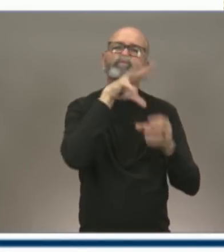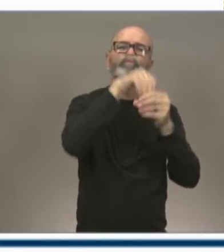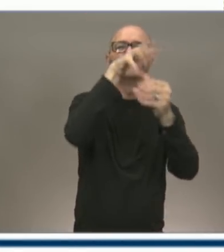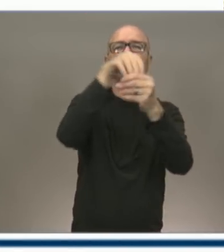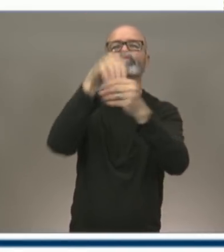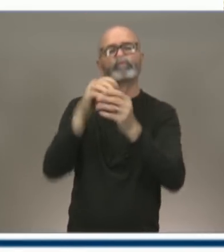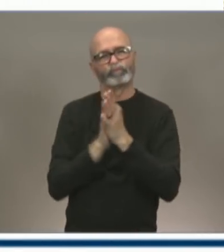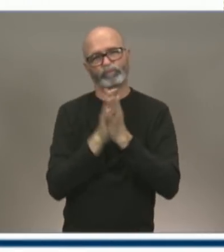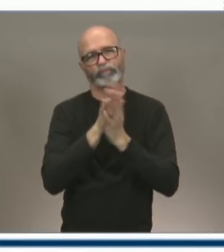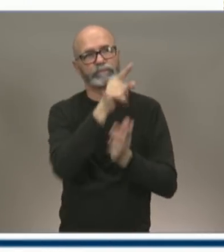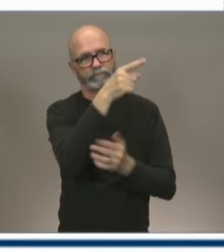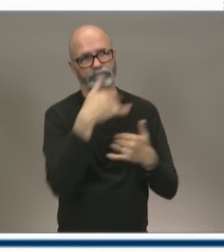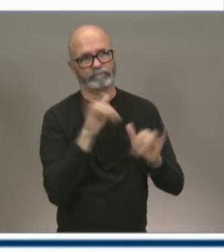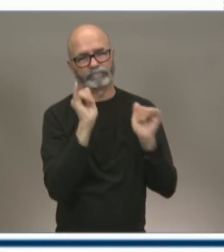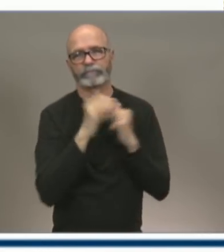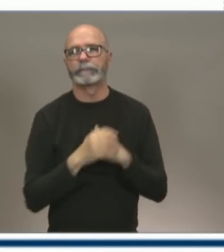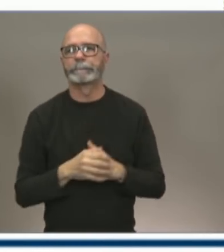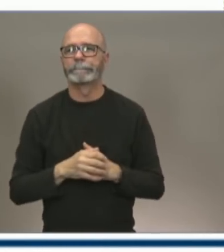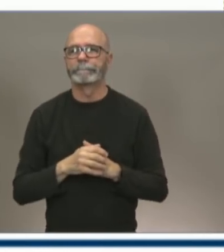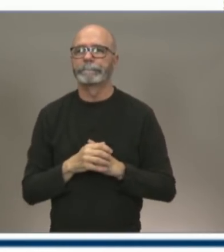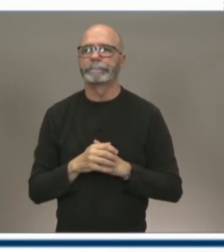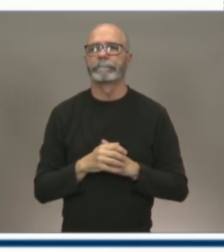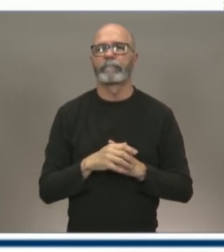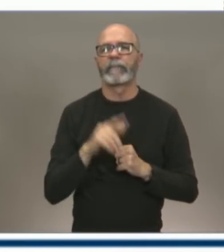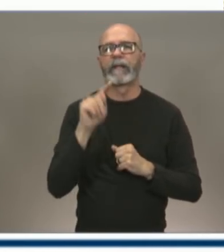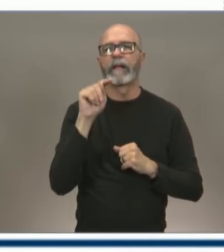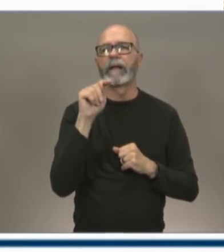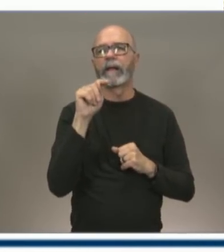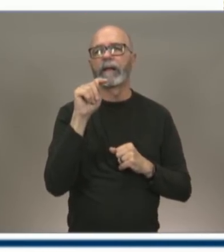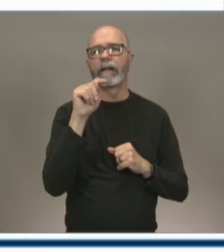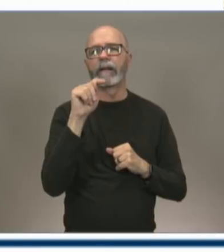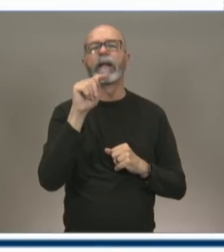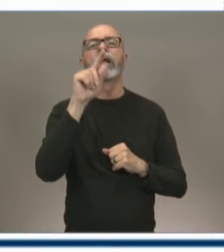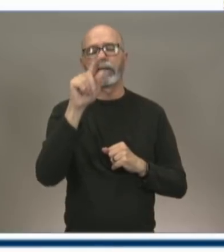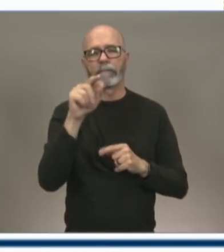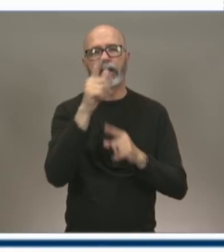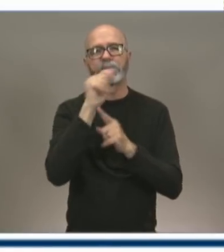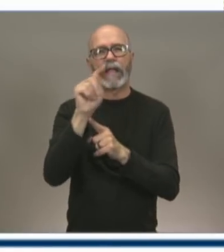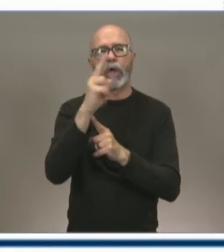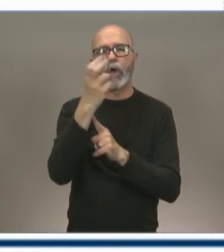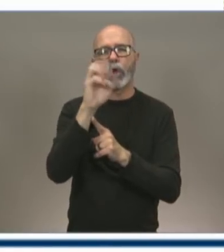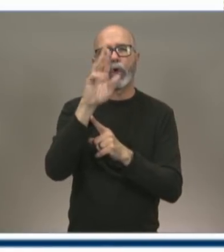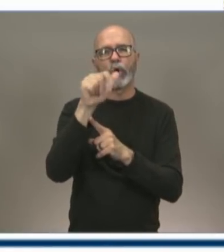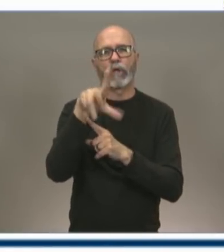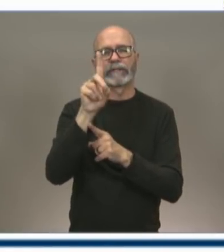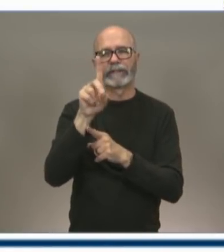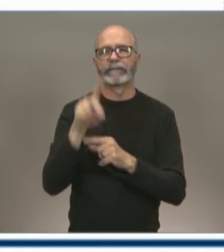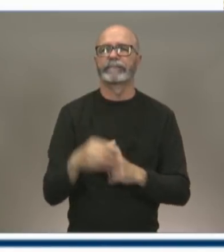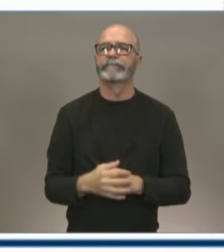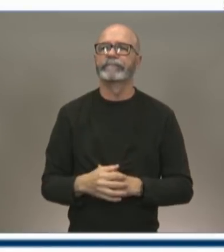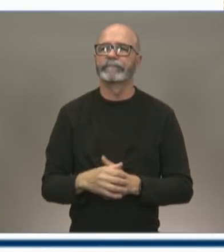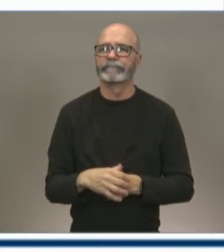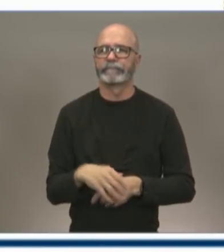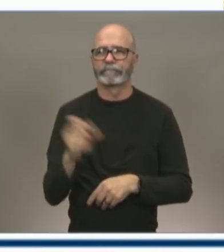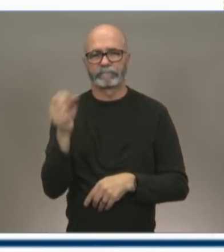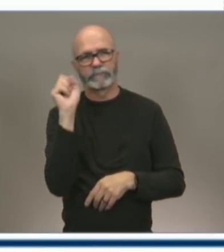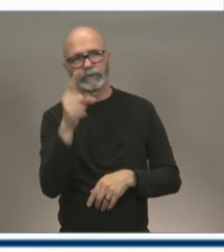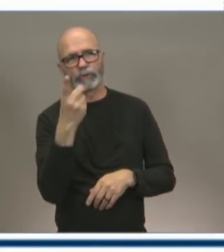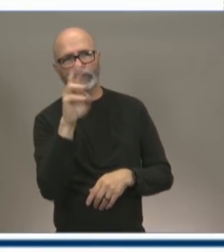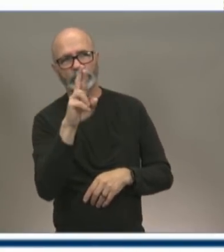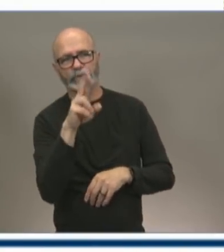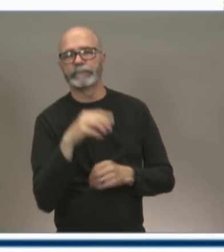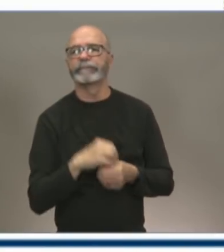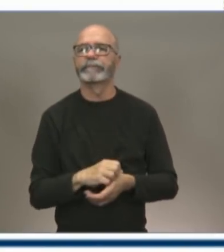Good afternoon. So, Dr. Strang, we've heard from some people that they're upset that groups such